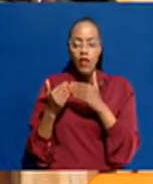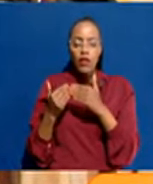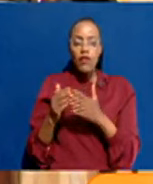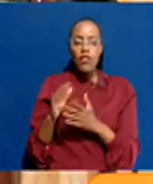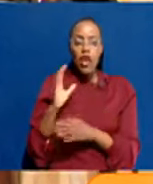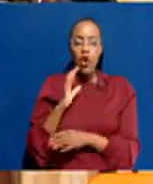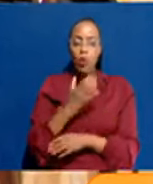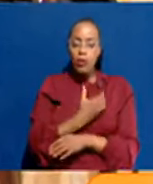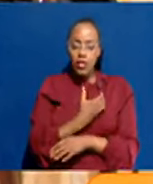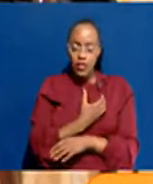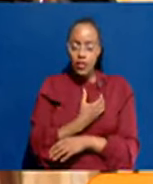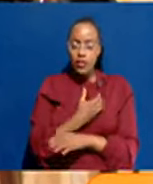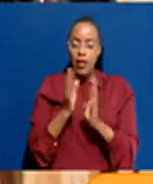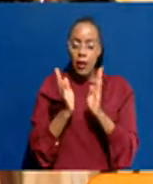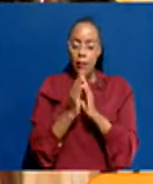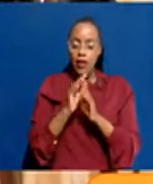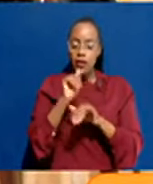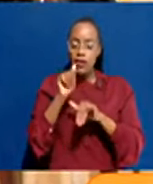all cabinet committee meetings.